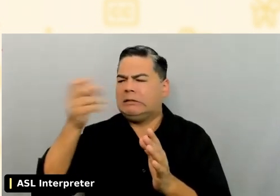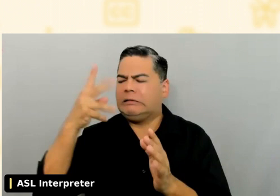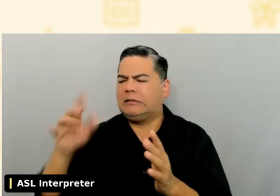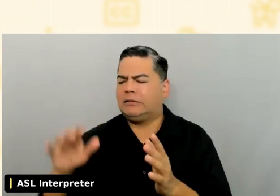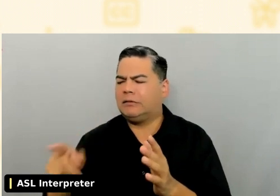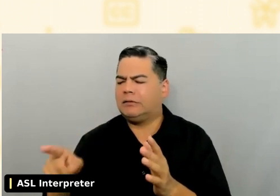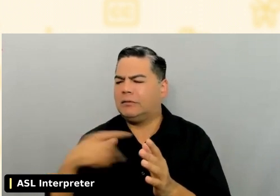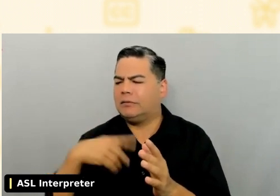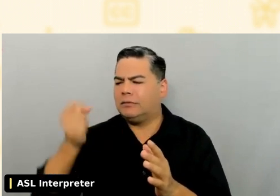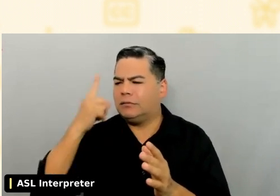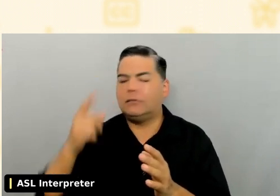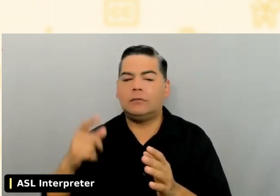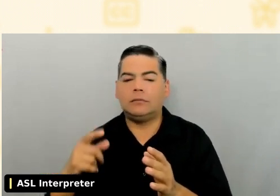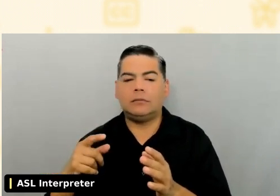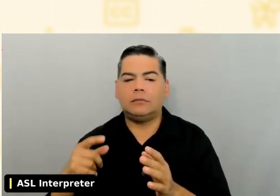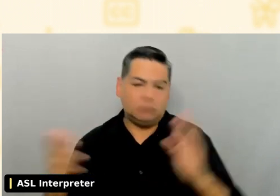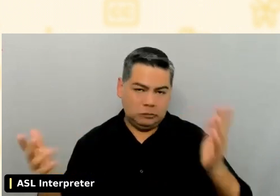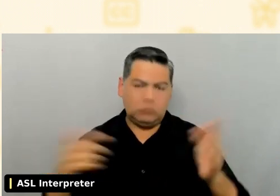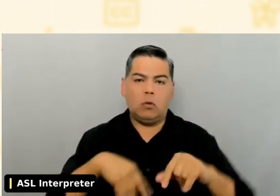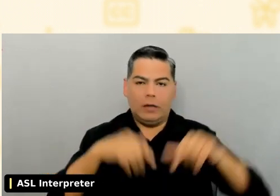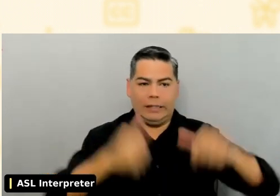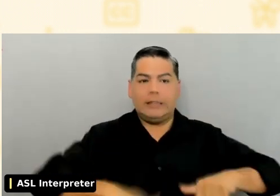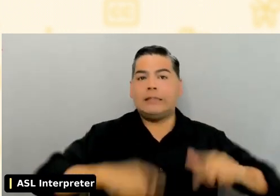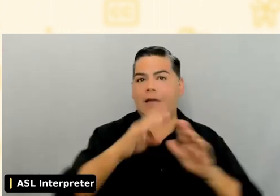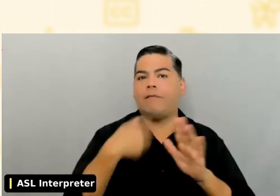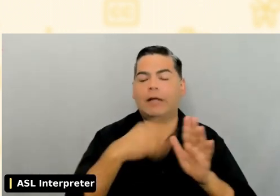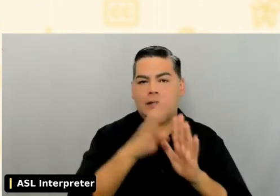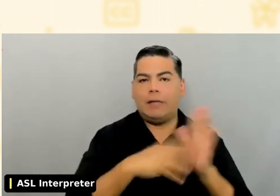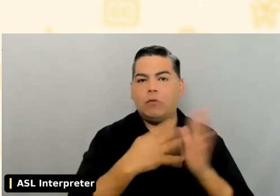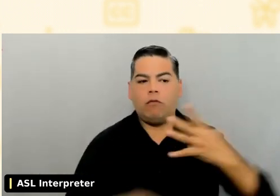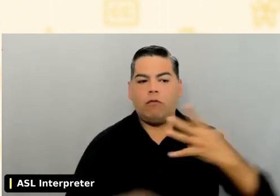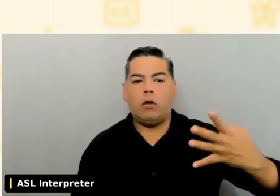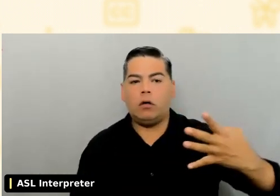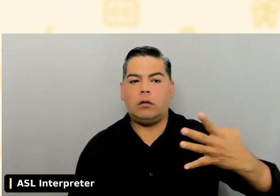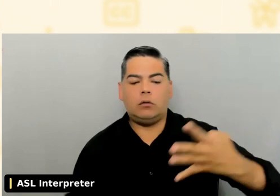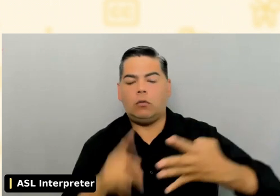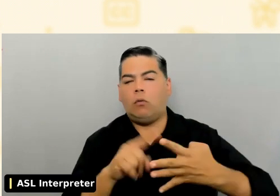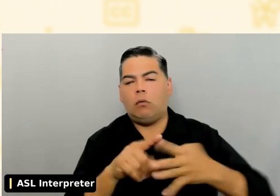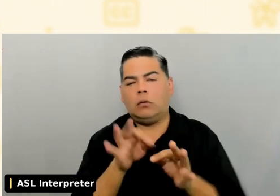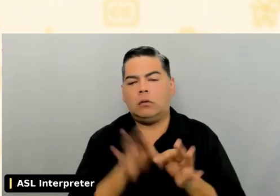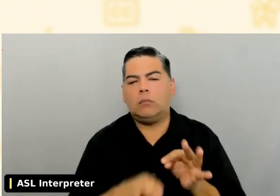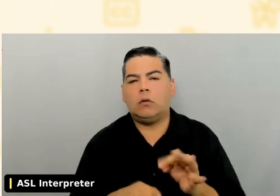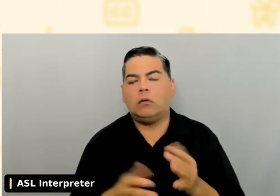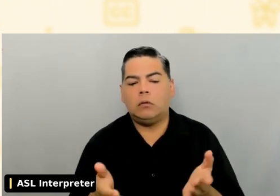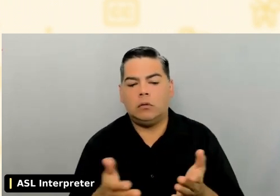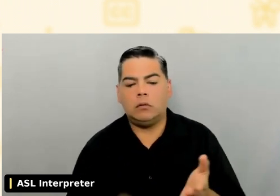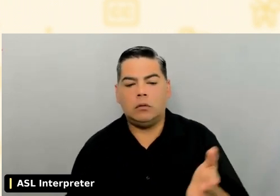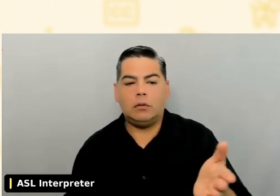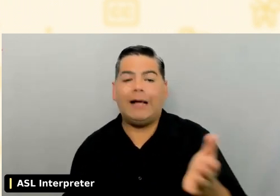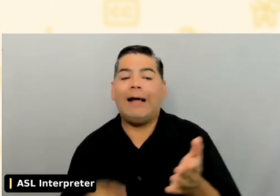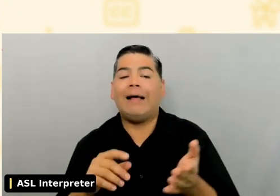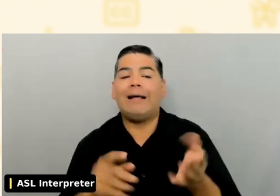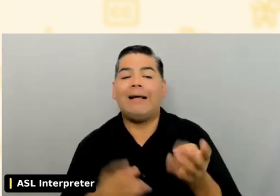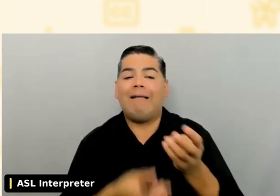tables that are used for design and layout, the simple fix is to use this, to add